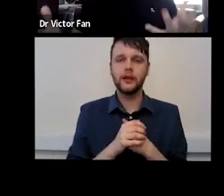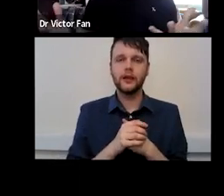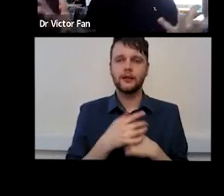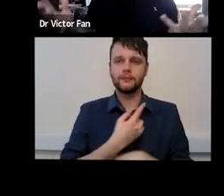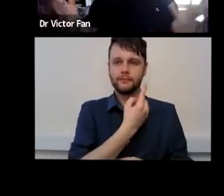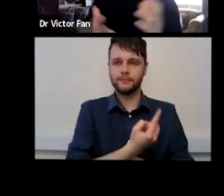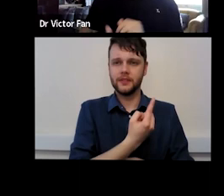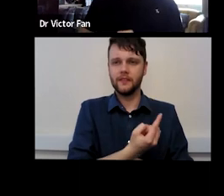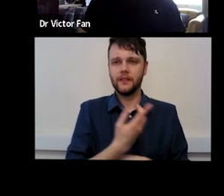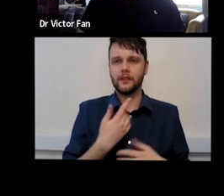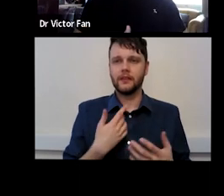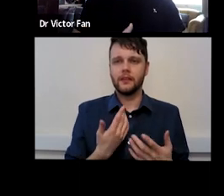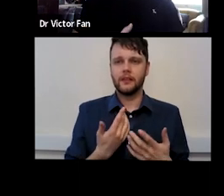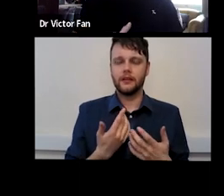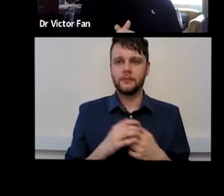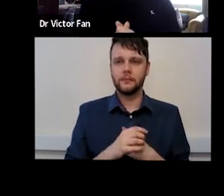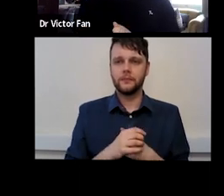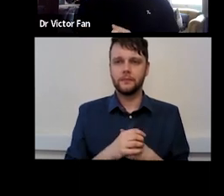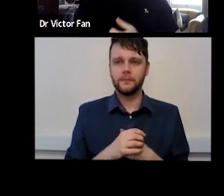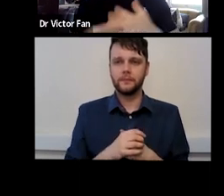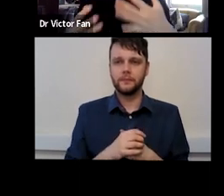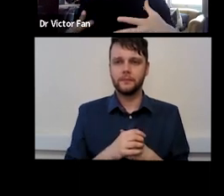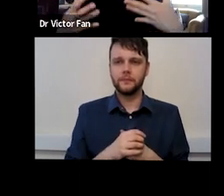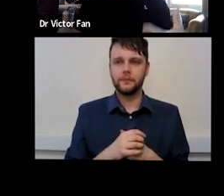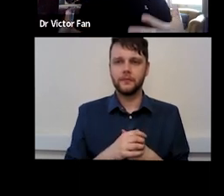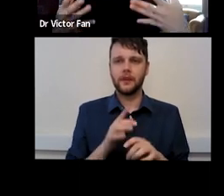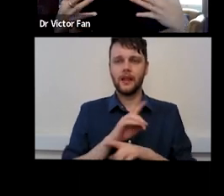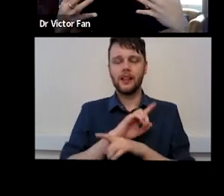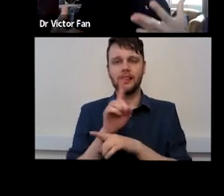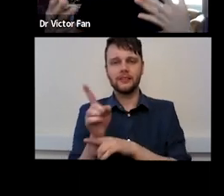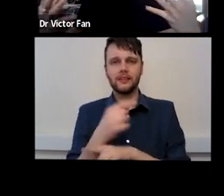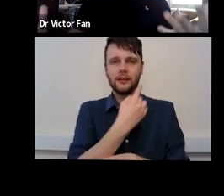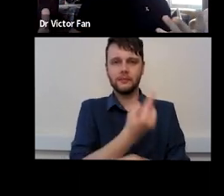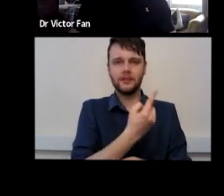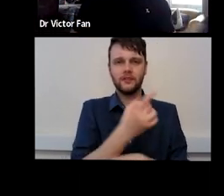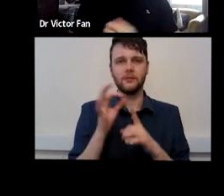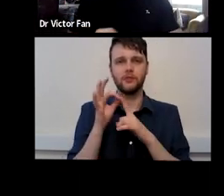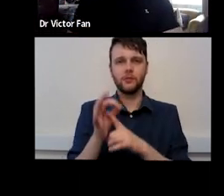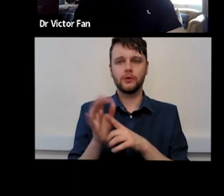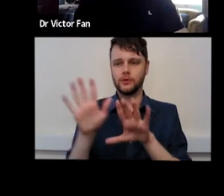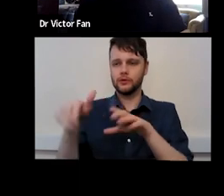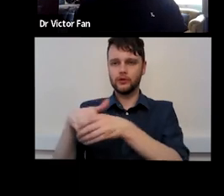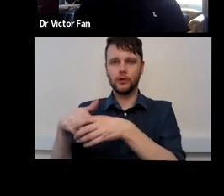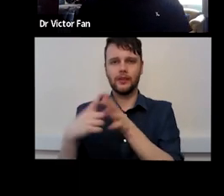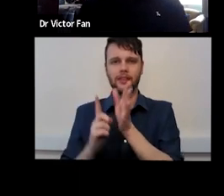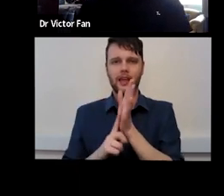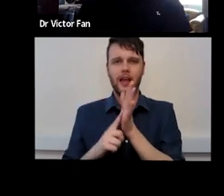he and, of course, Madame Chiang Kai-shek later on would propose to join the Allies